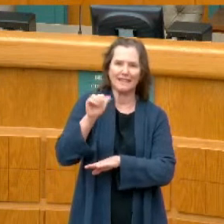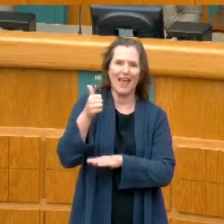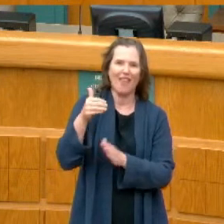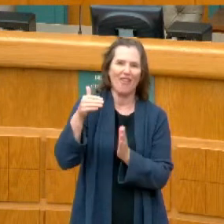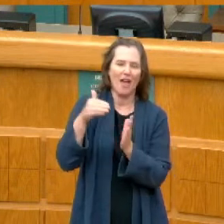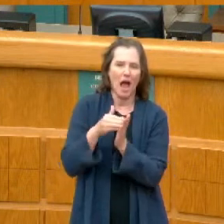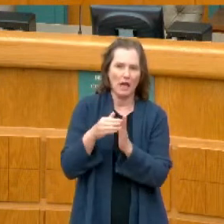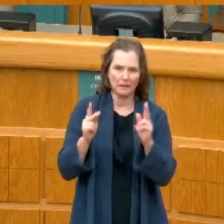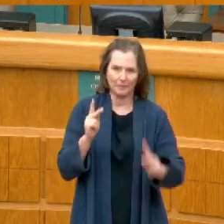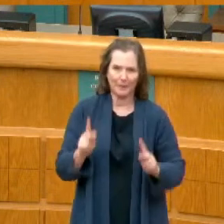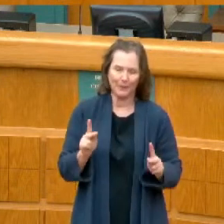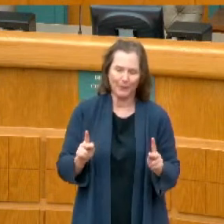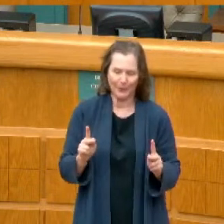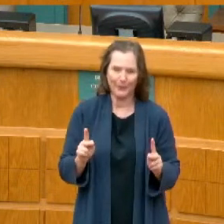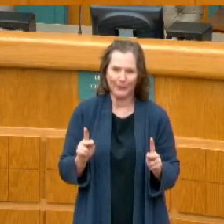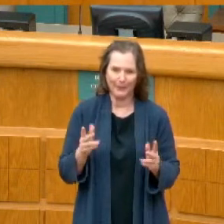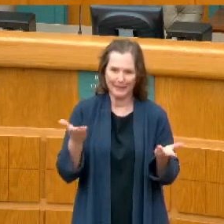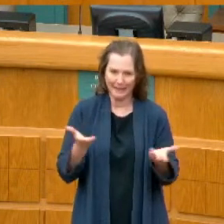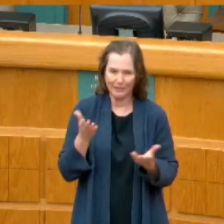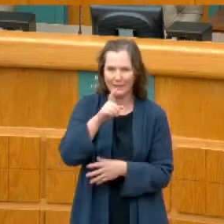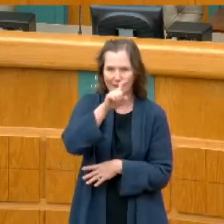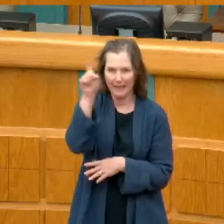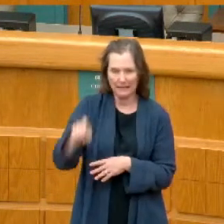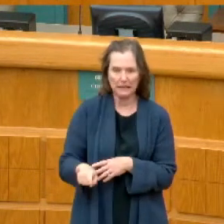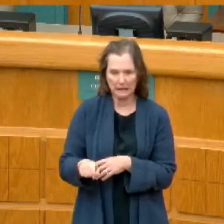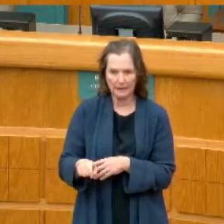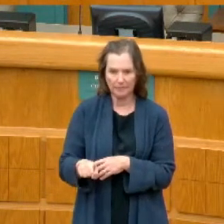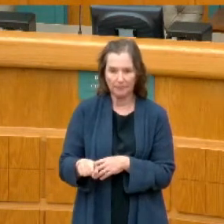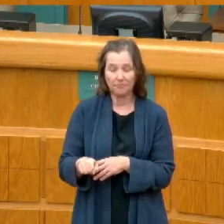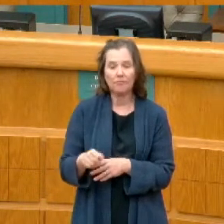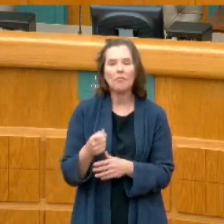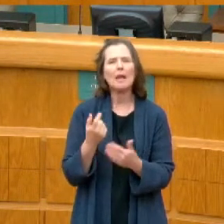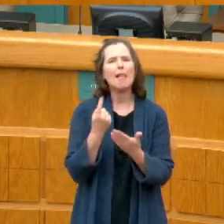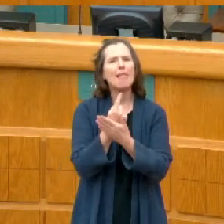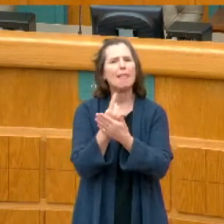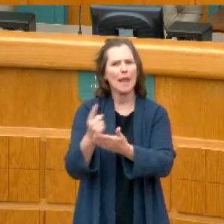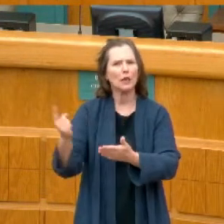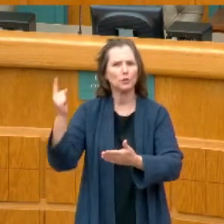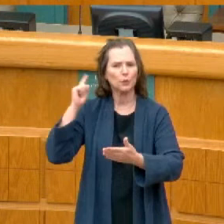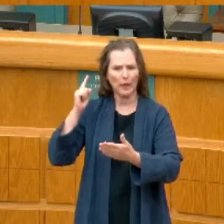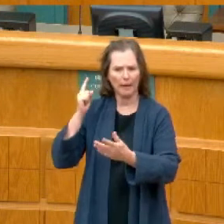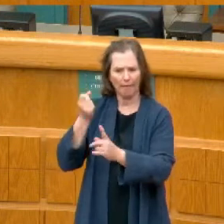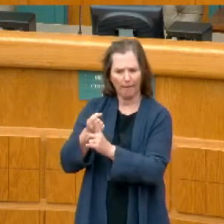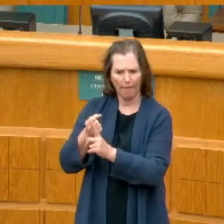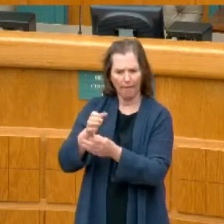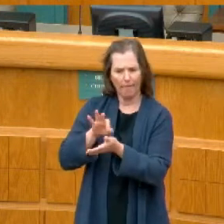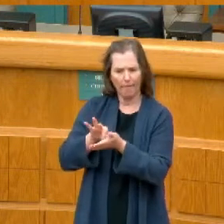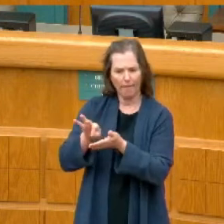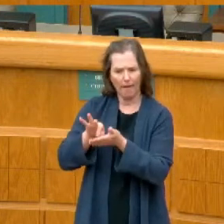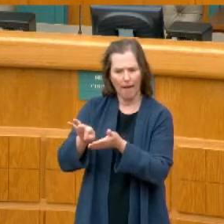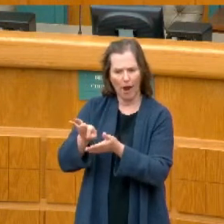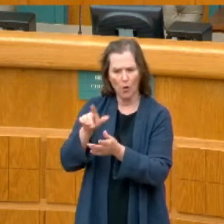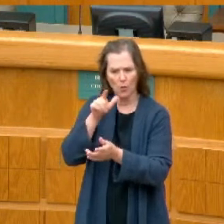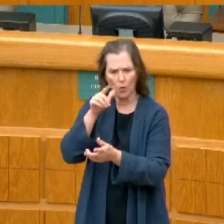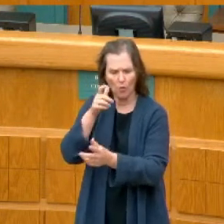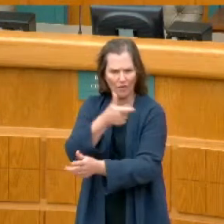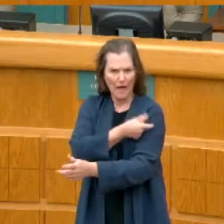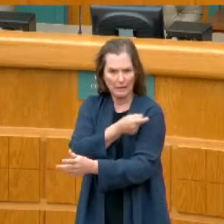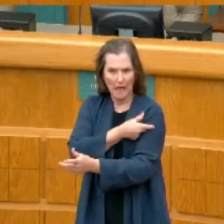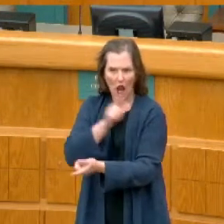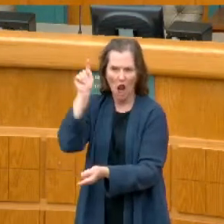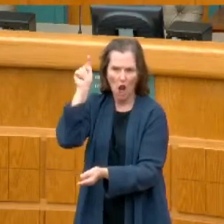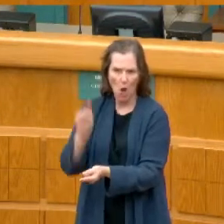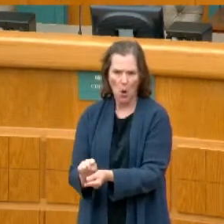Last week, it was reported that Florida, Texas, and Missouri, which have lower vaccination rates, have accounted